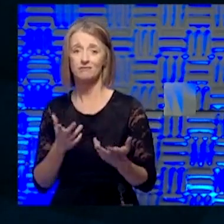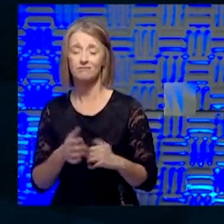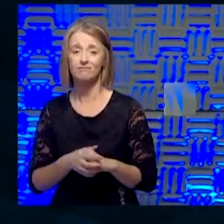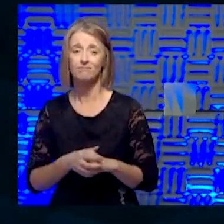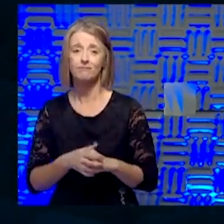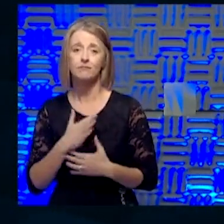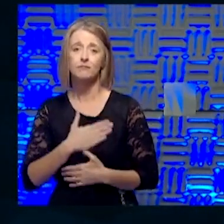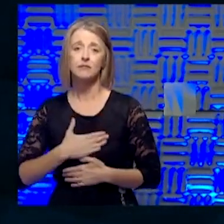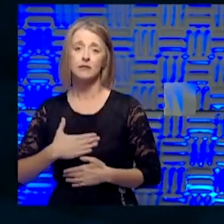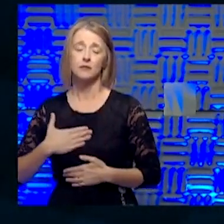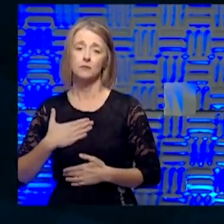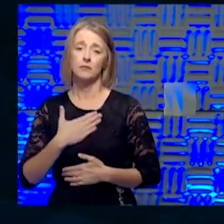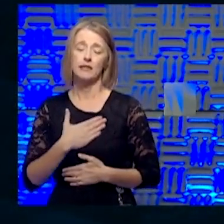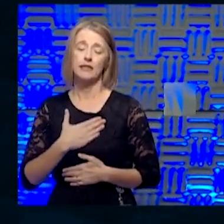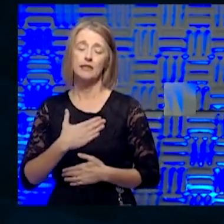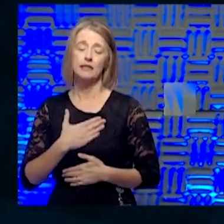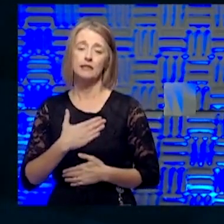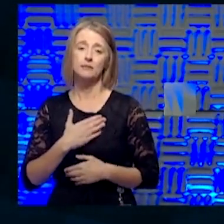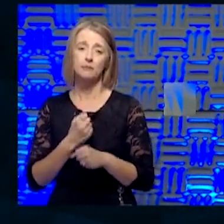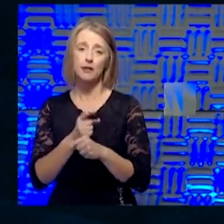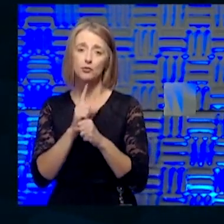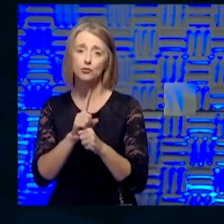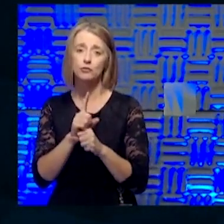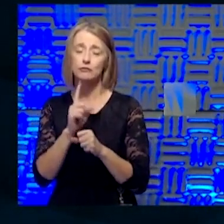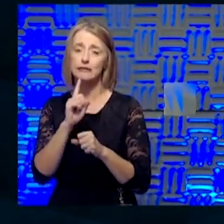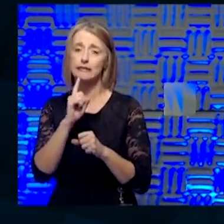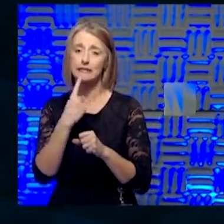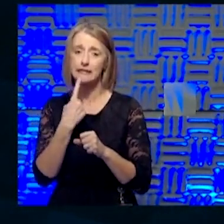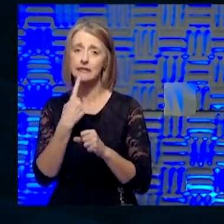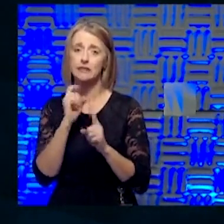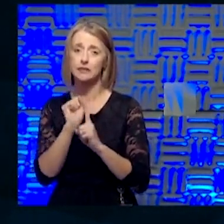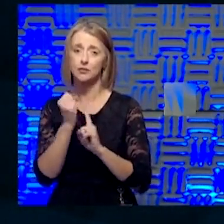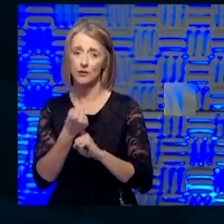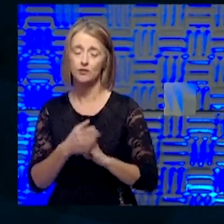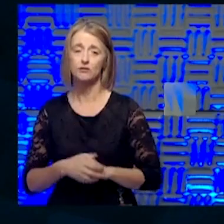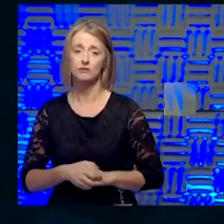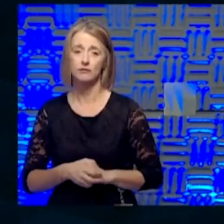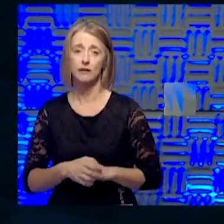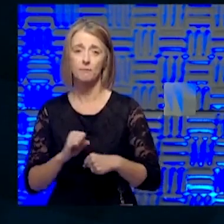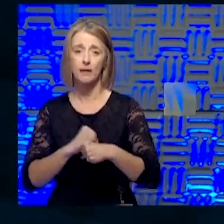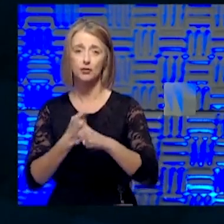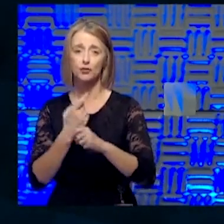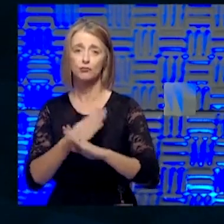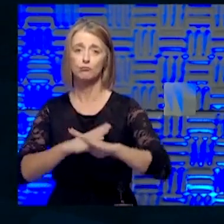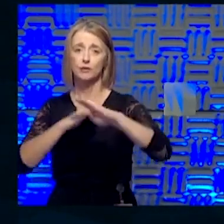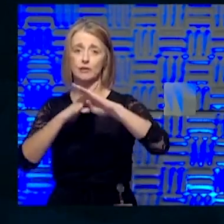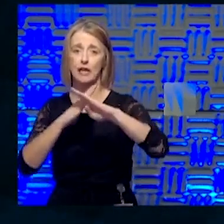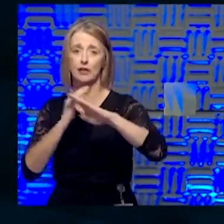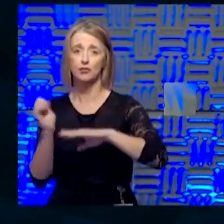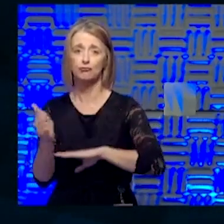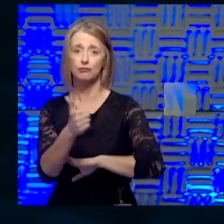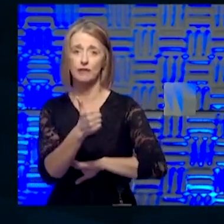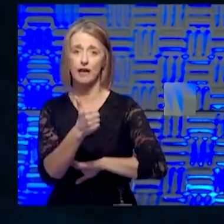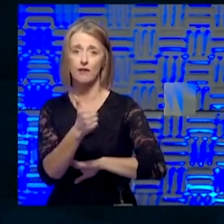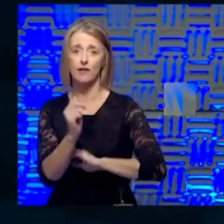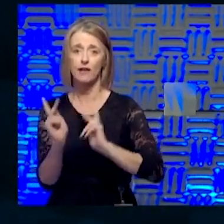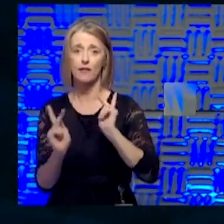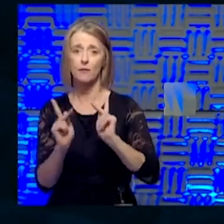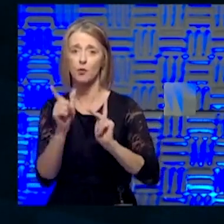So please take it seriously. Do what you can to protect yourself and your loved ones.